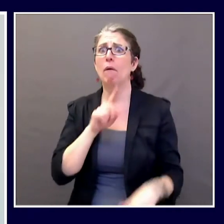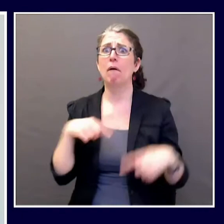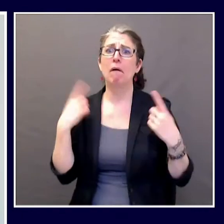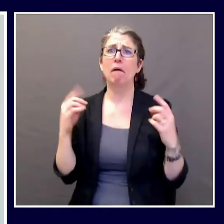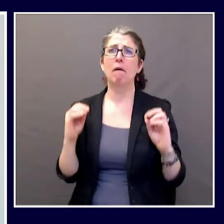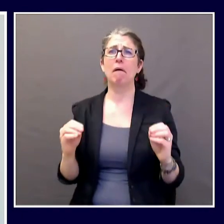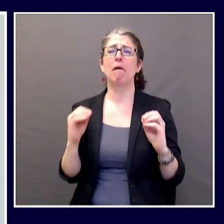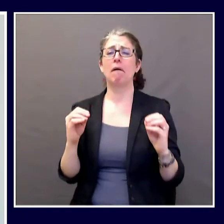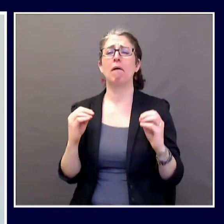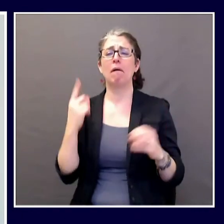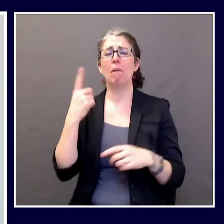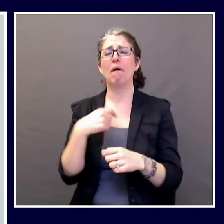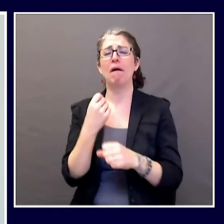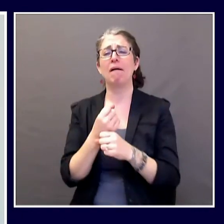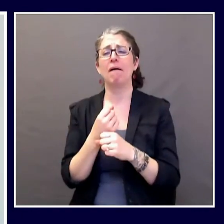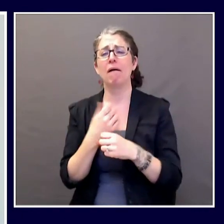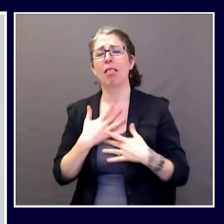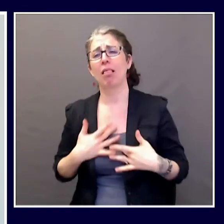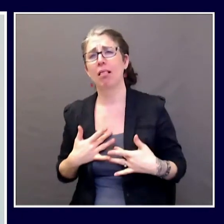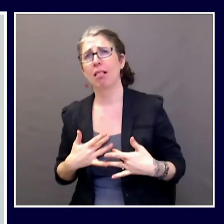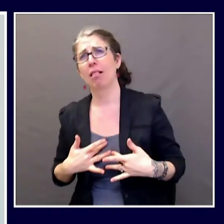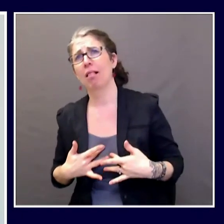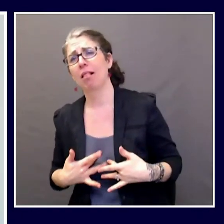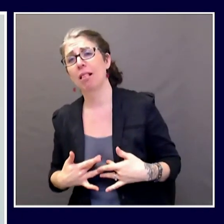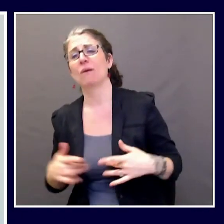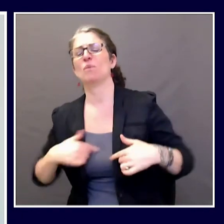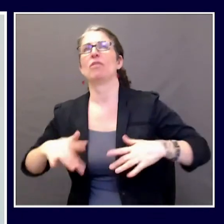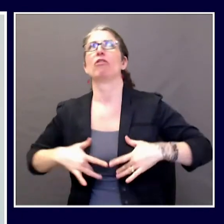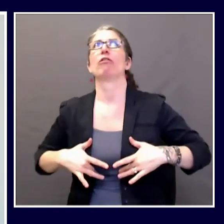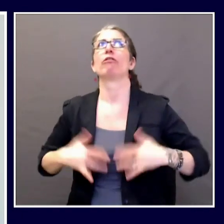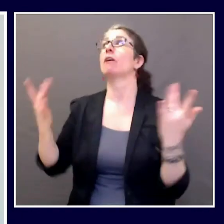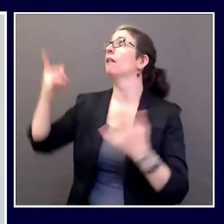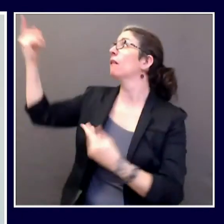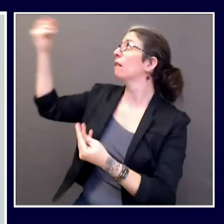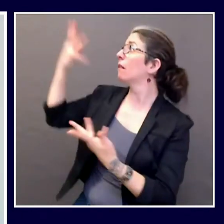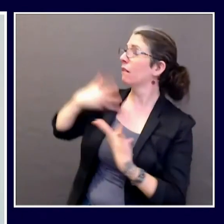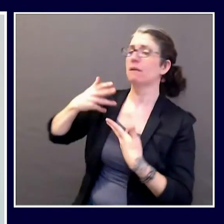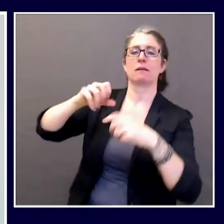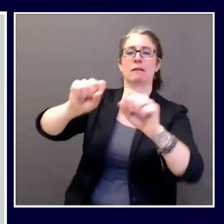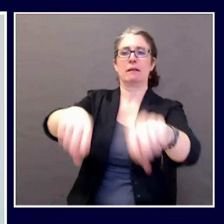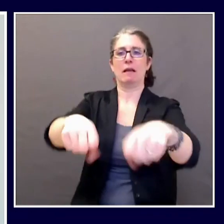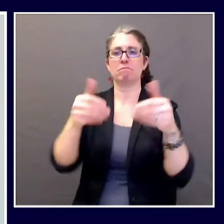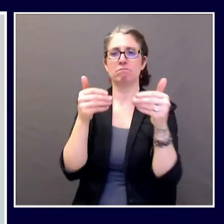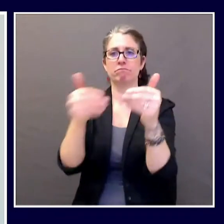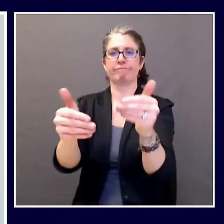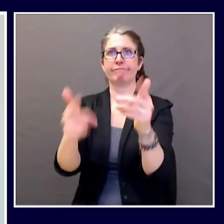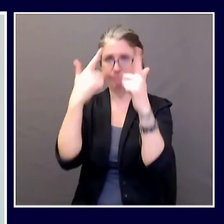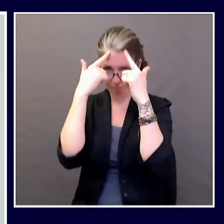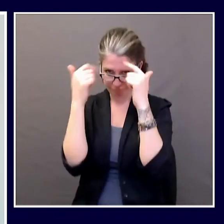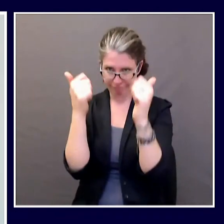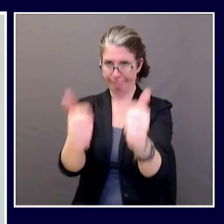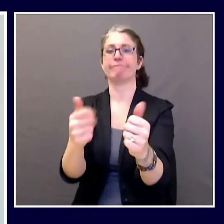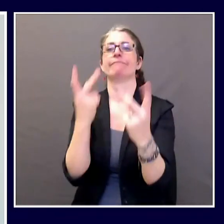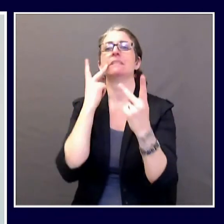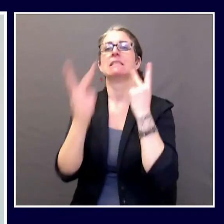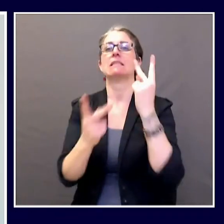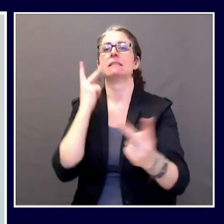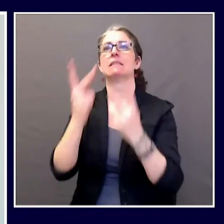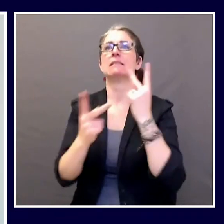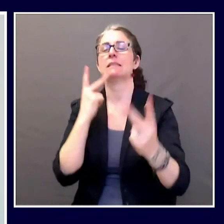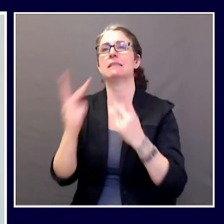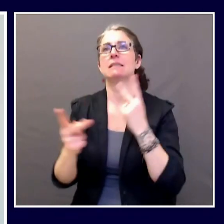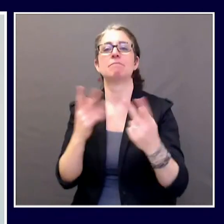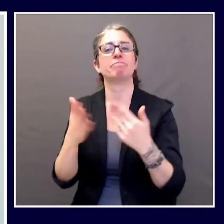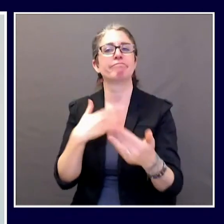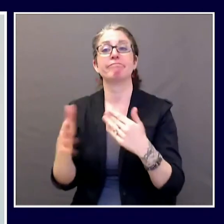afternoon that incorporates this new Center for Medicare and Medicaid Services, as well as US CDC guidance that is partly enabled by